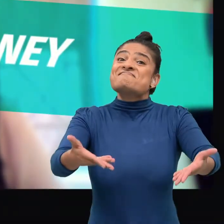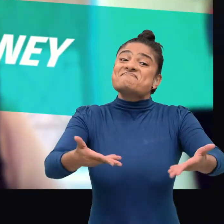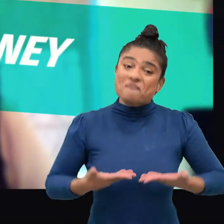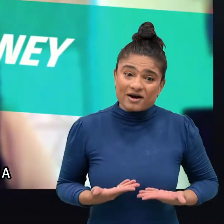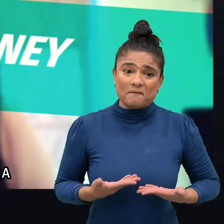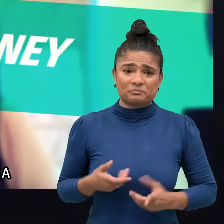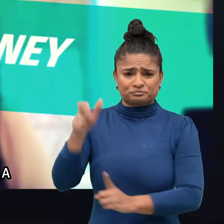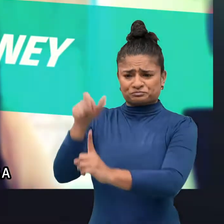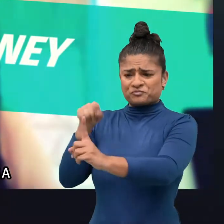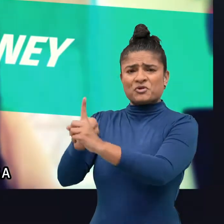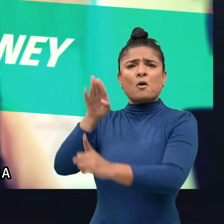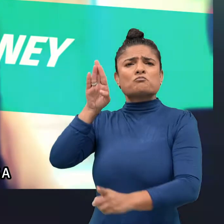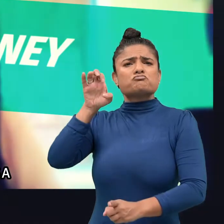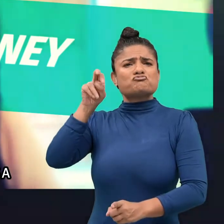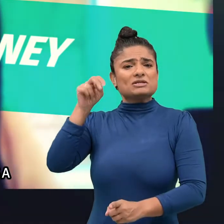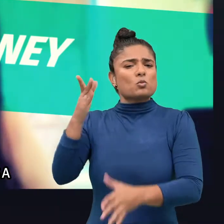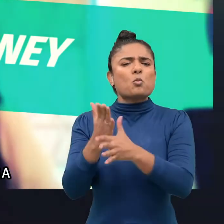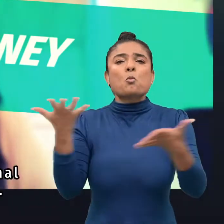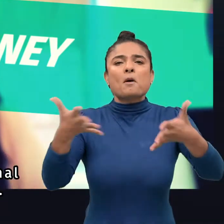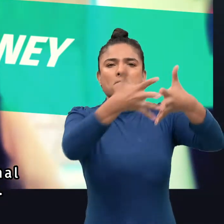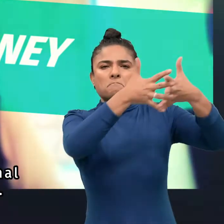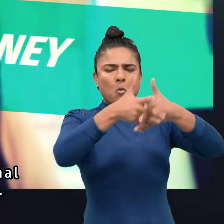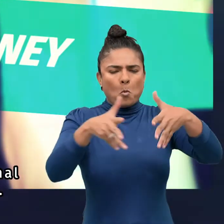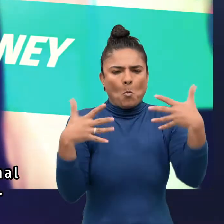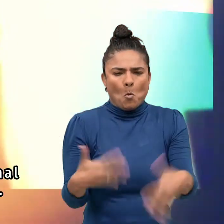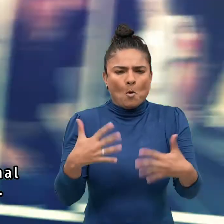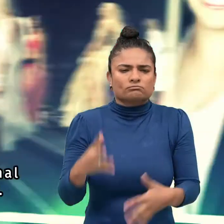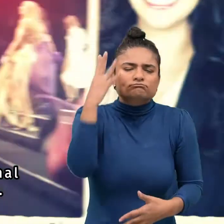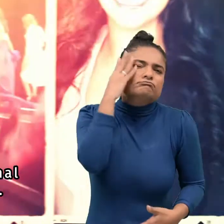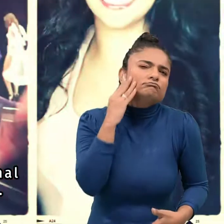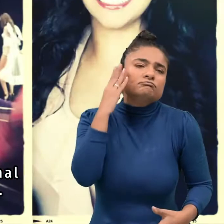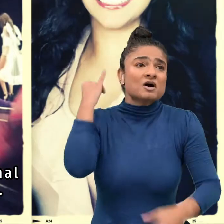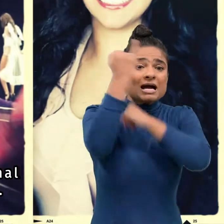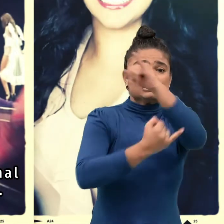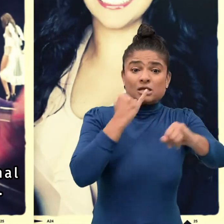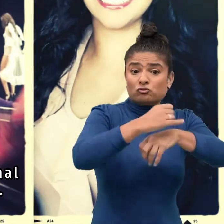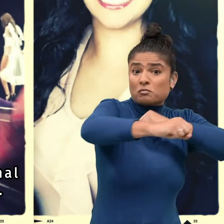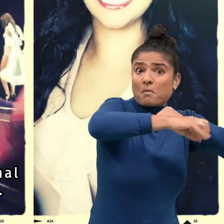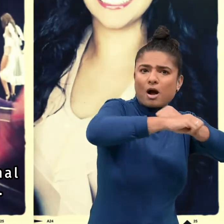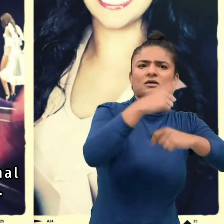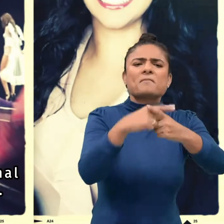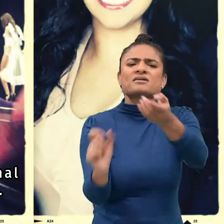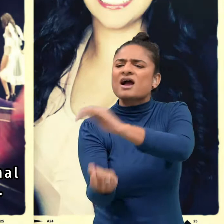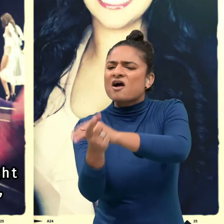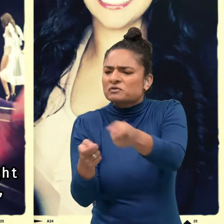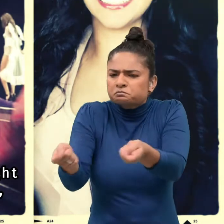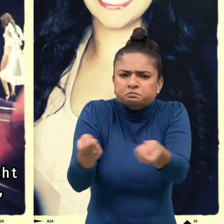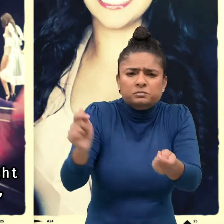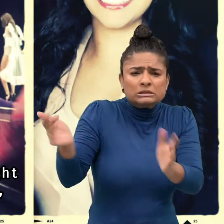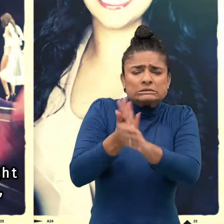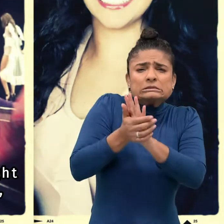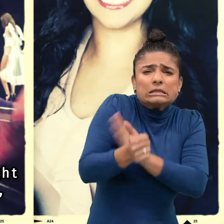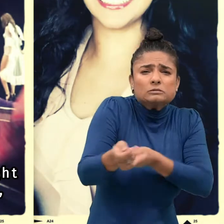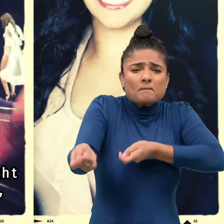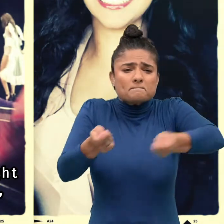Welcome back. Bernadette Rigney worked in the USA and gained experience in international marketing and events management. She has